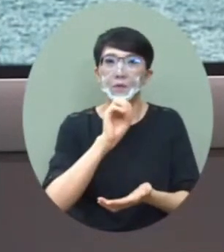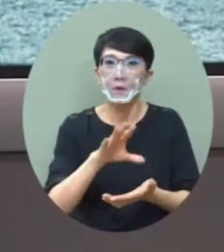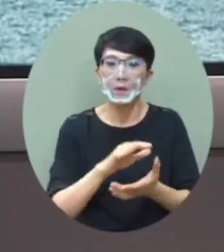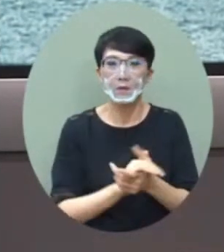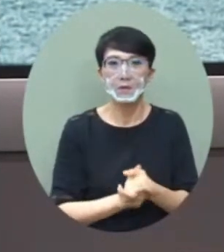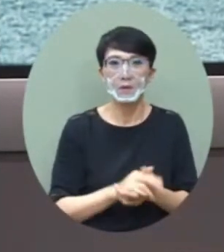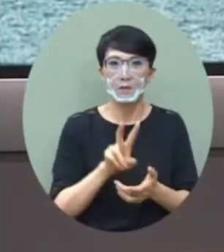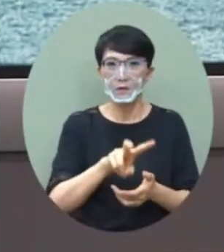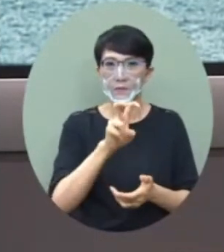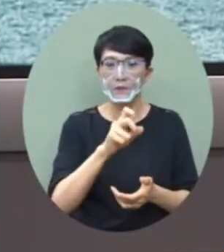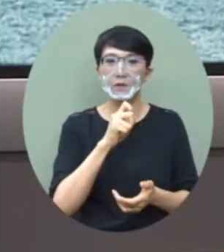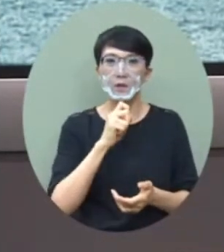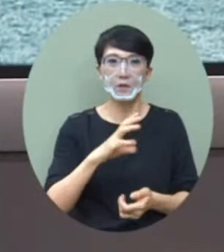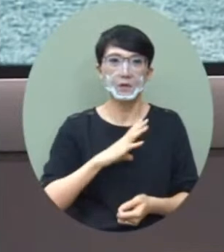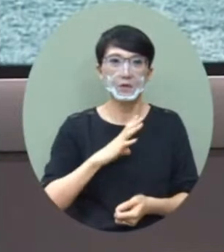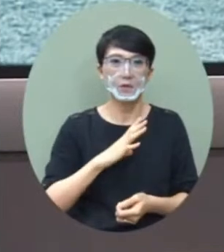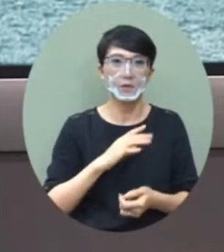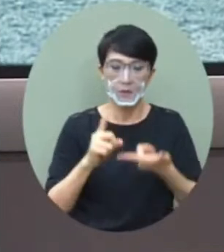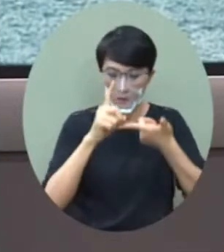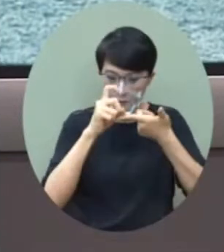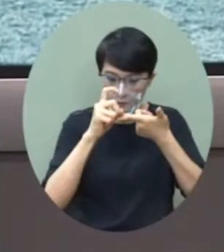analysis.